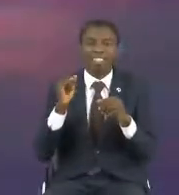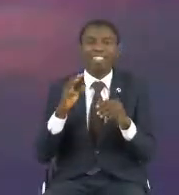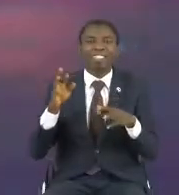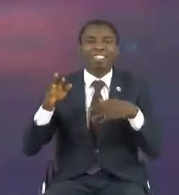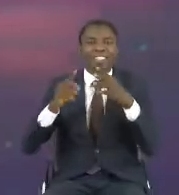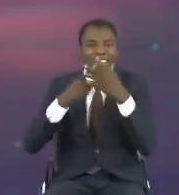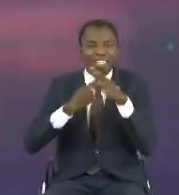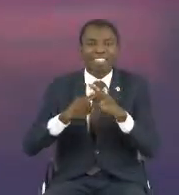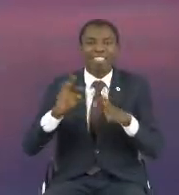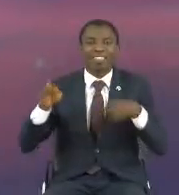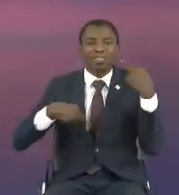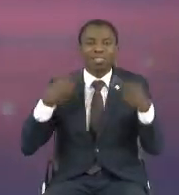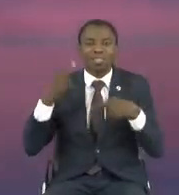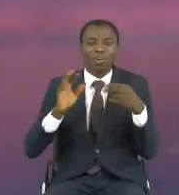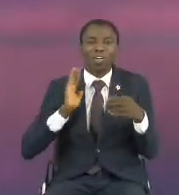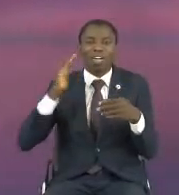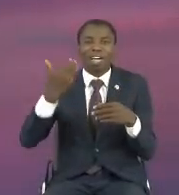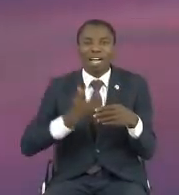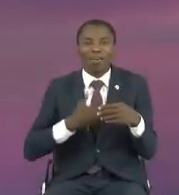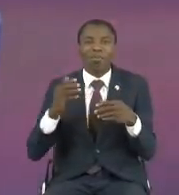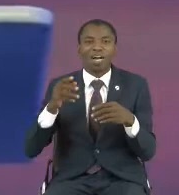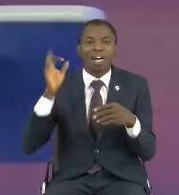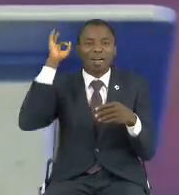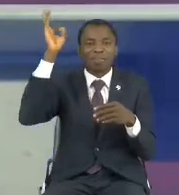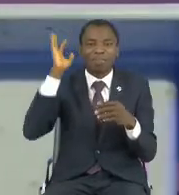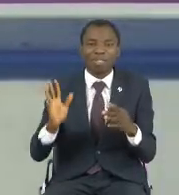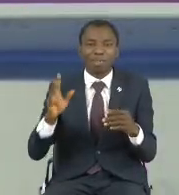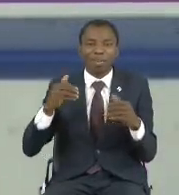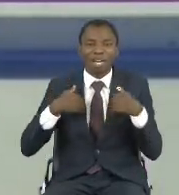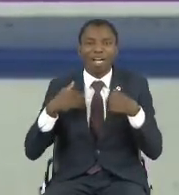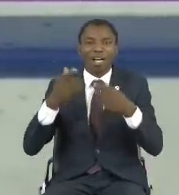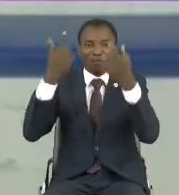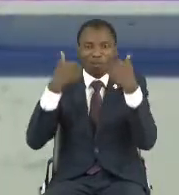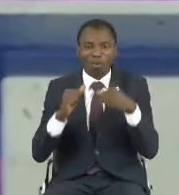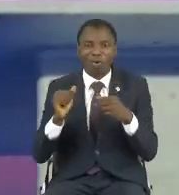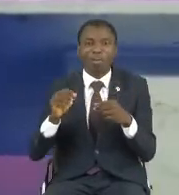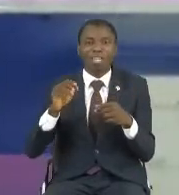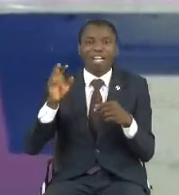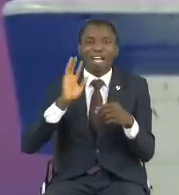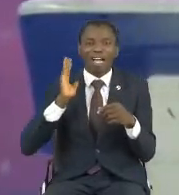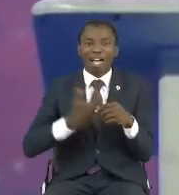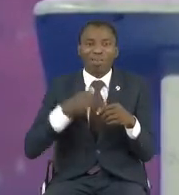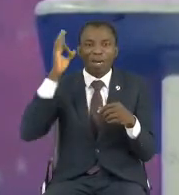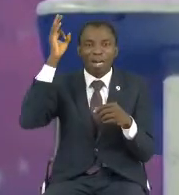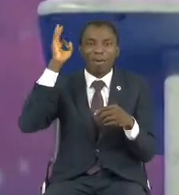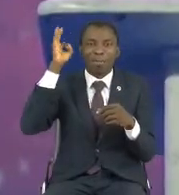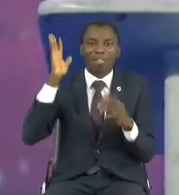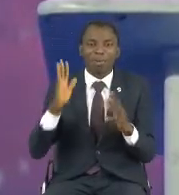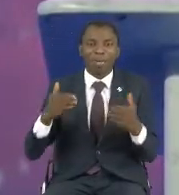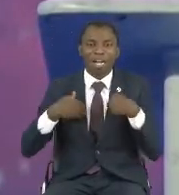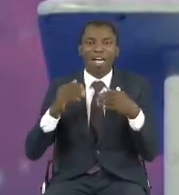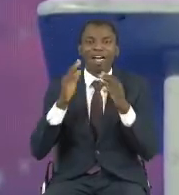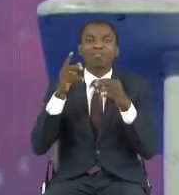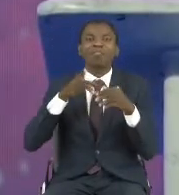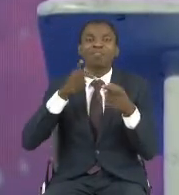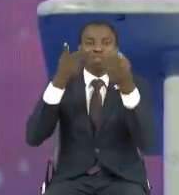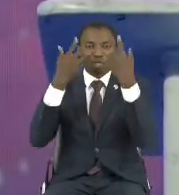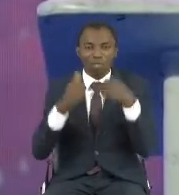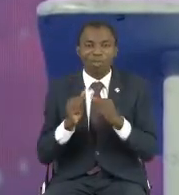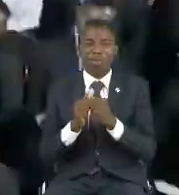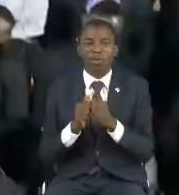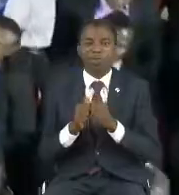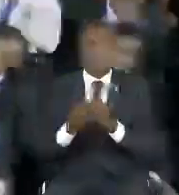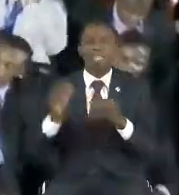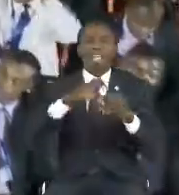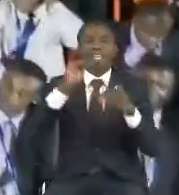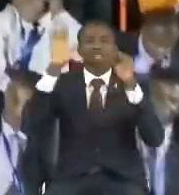My pastor has come. My pastor has come. My pastor has come. Your pastor has come to you